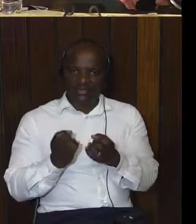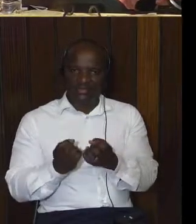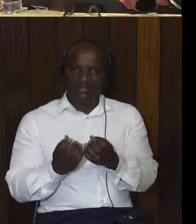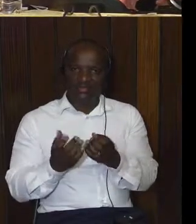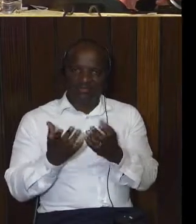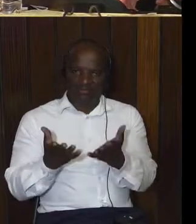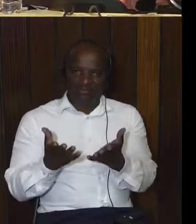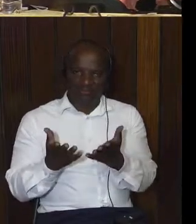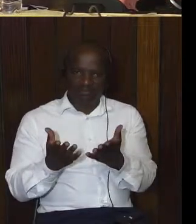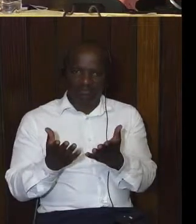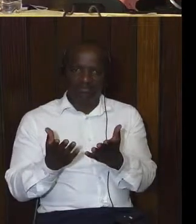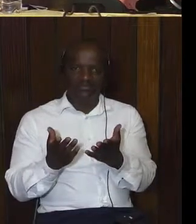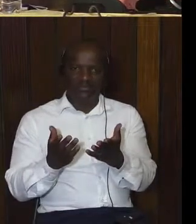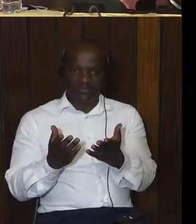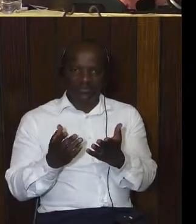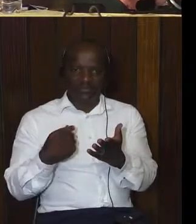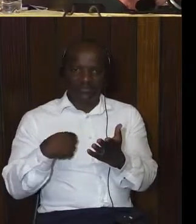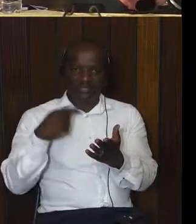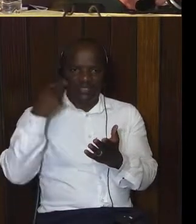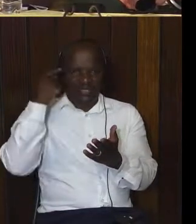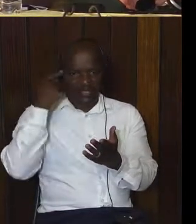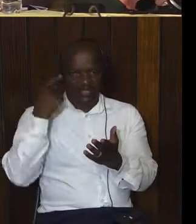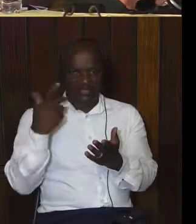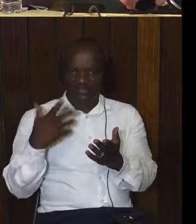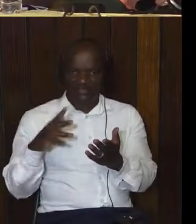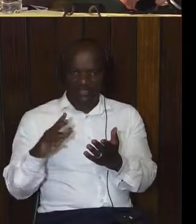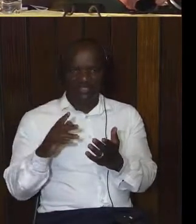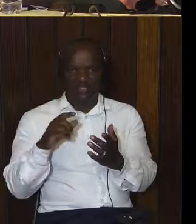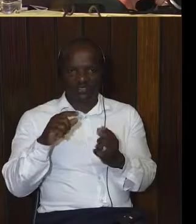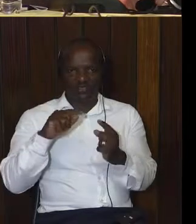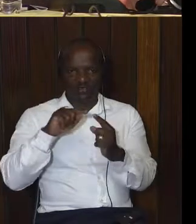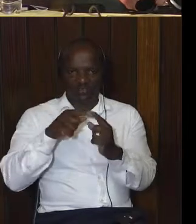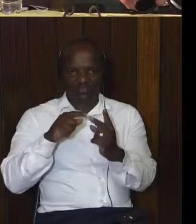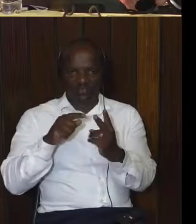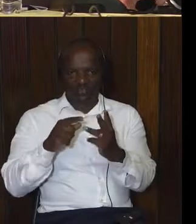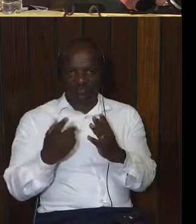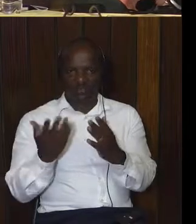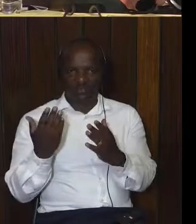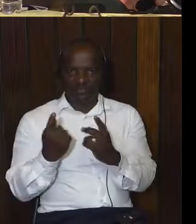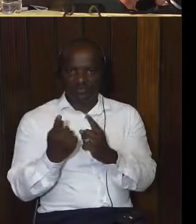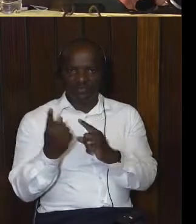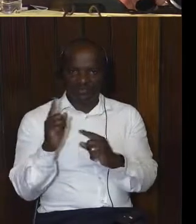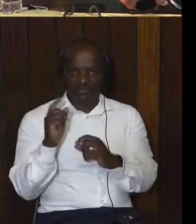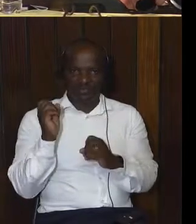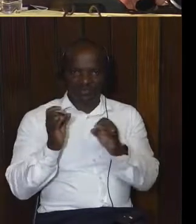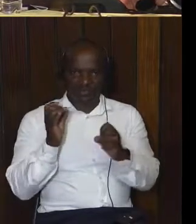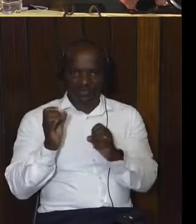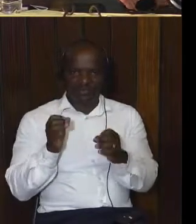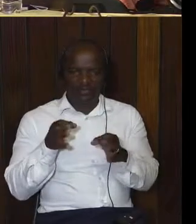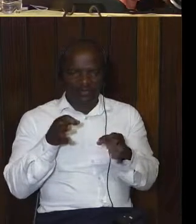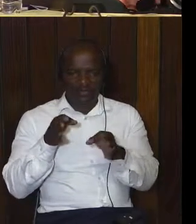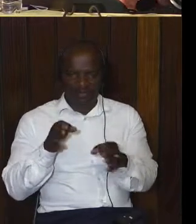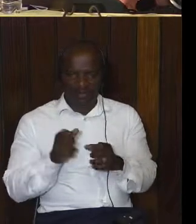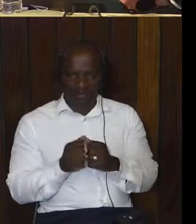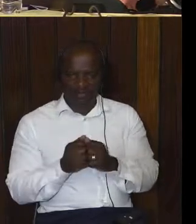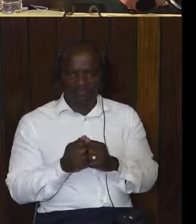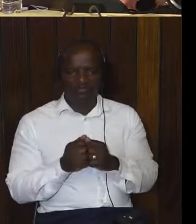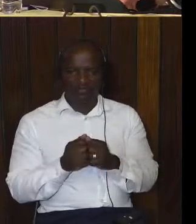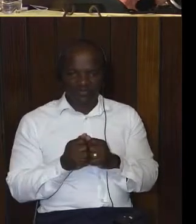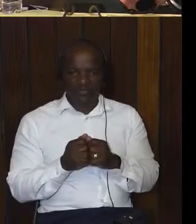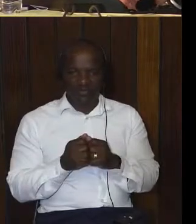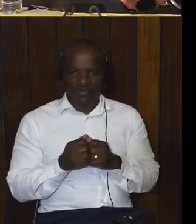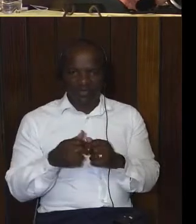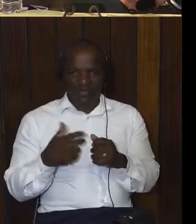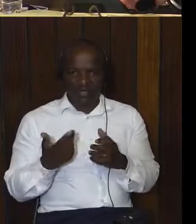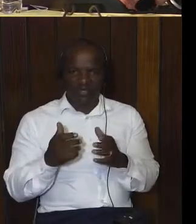think it's been touched on in previous presentations, but to the extent that we hire any